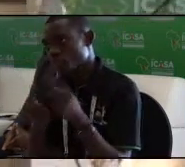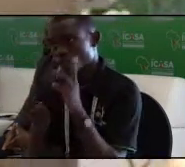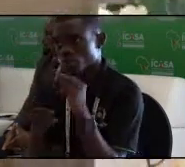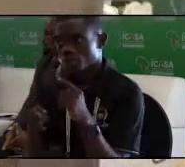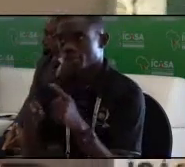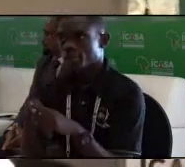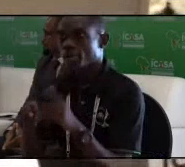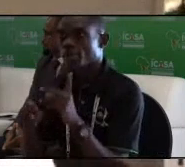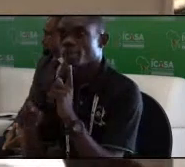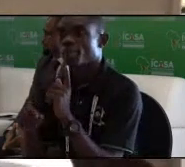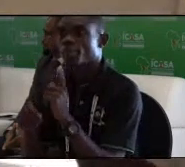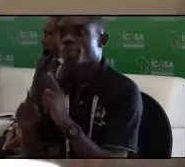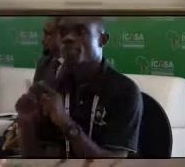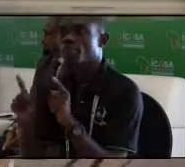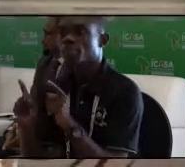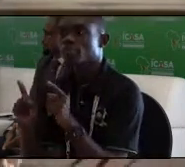for HIV, by the way.